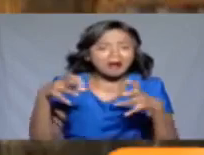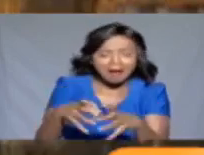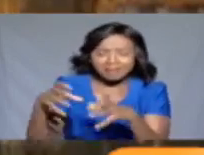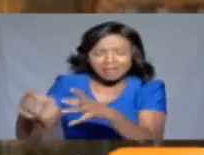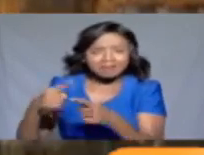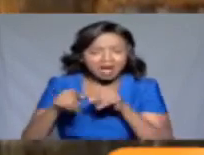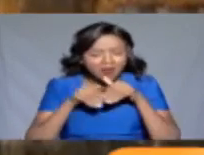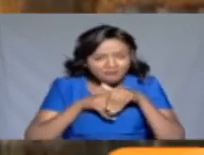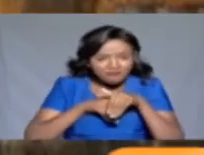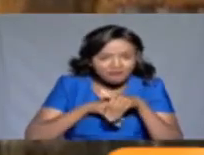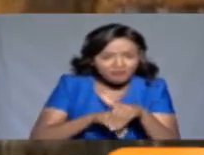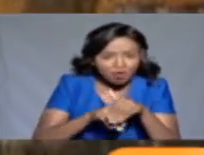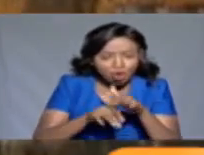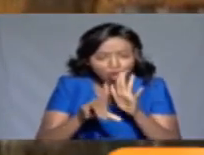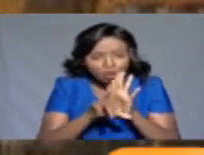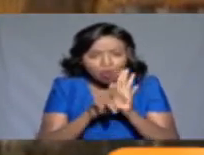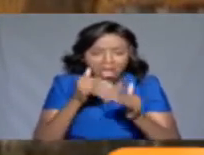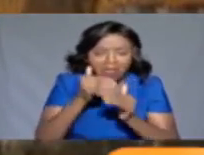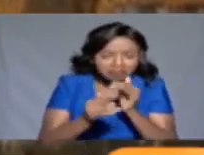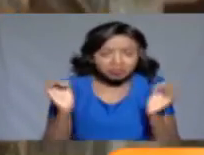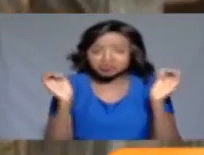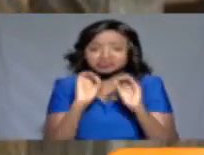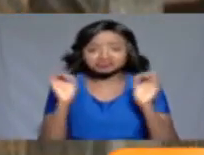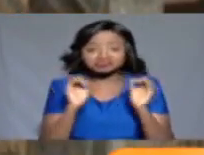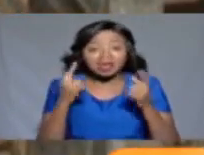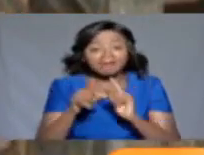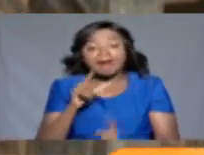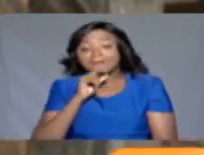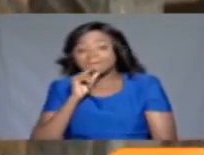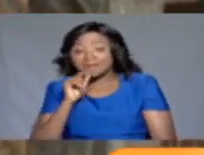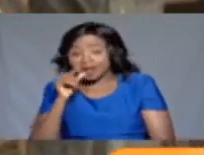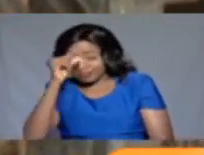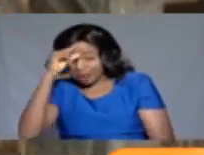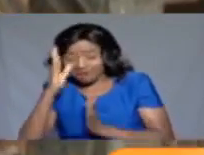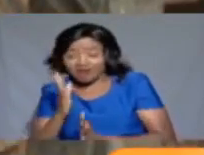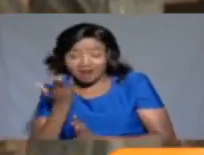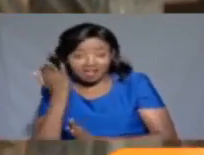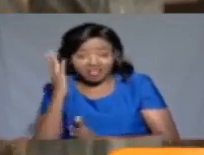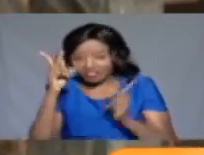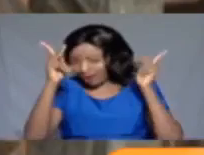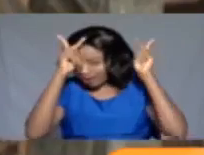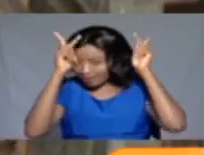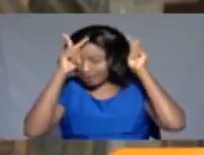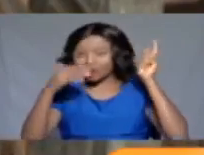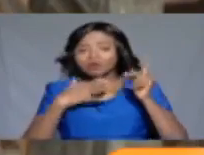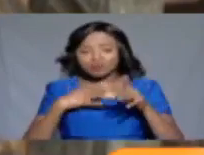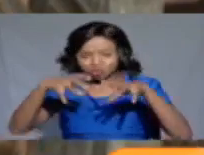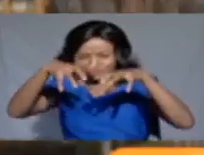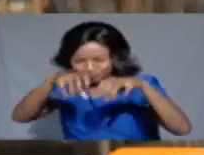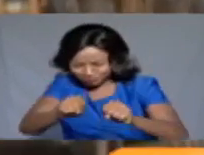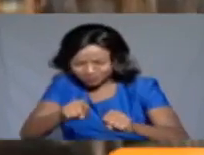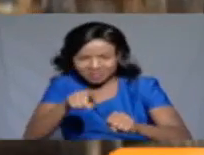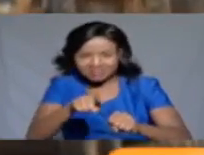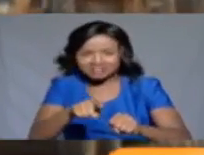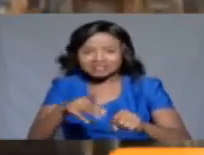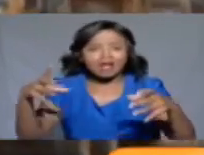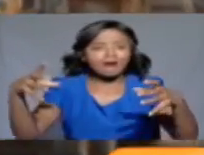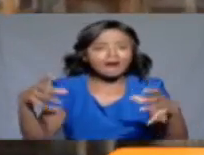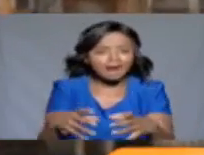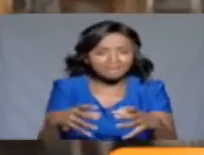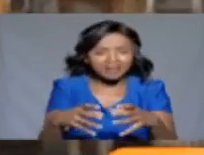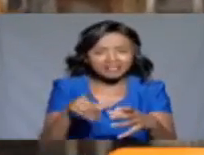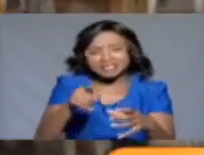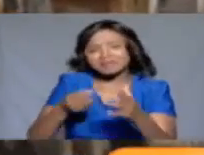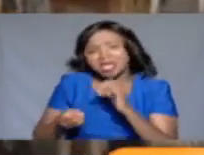process. Over the last few weeks, Oparanya has been vocal, expressing his intention to take over the troubled sugar miller in what he described